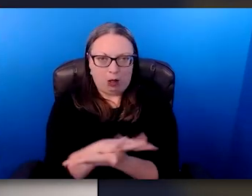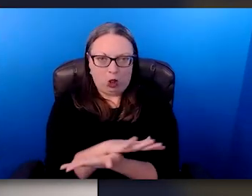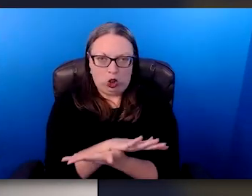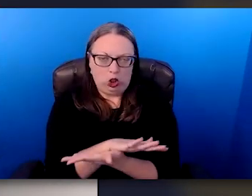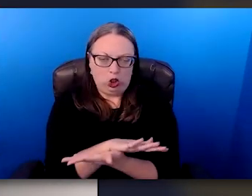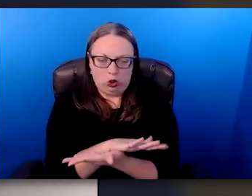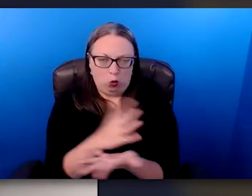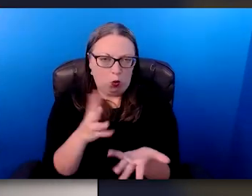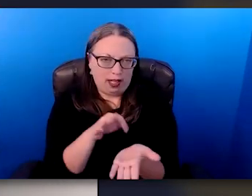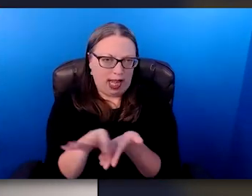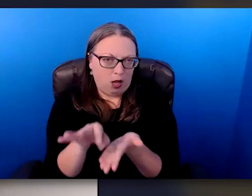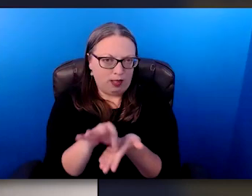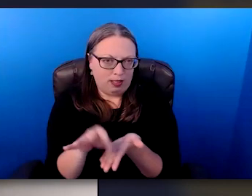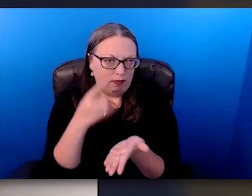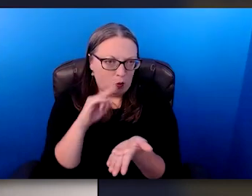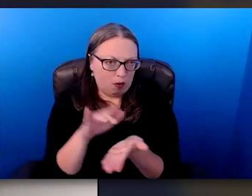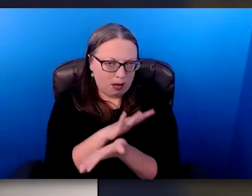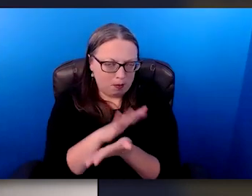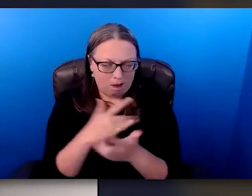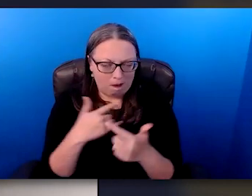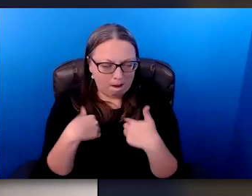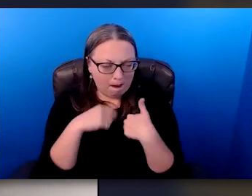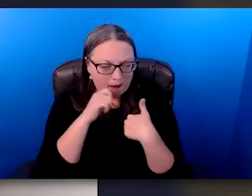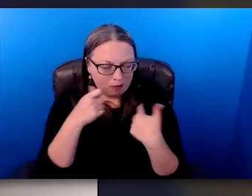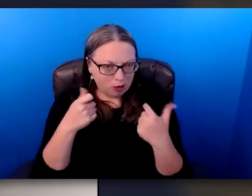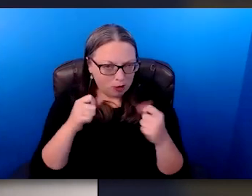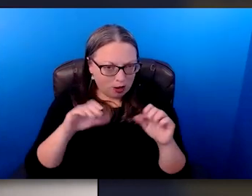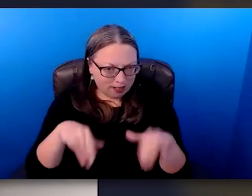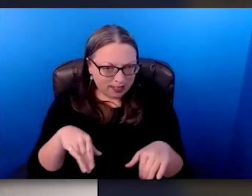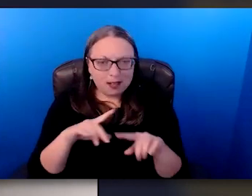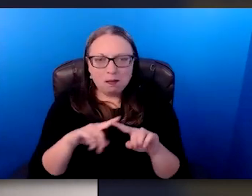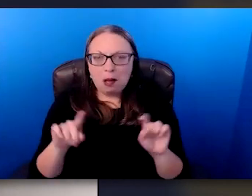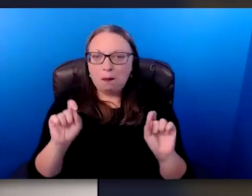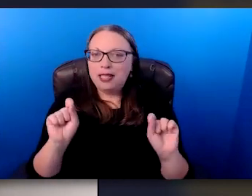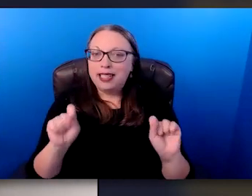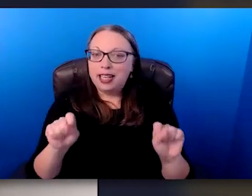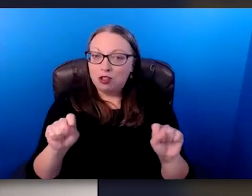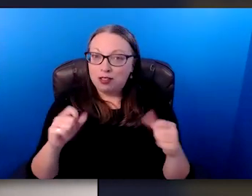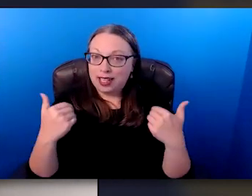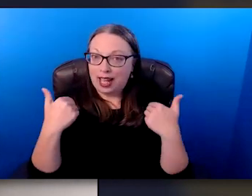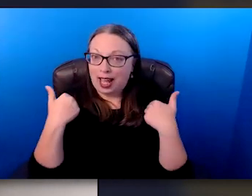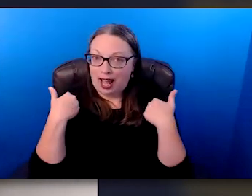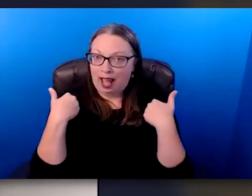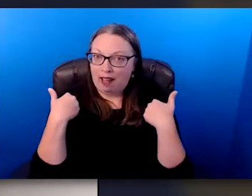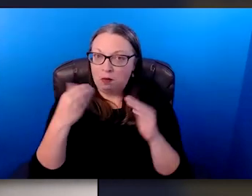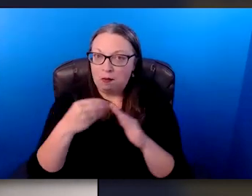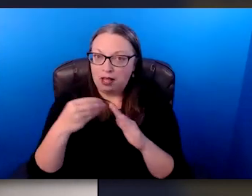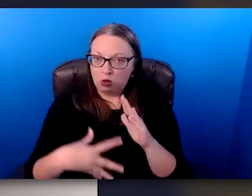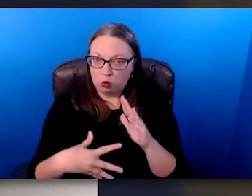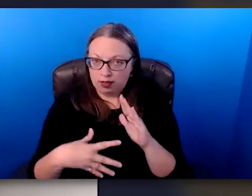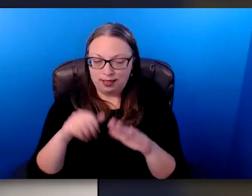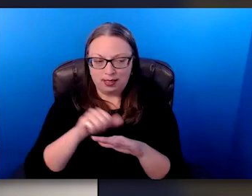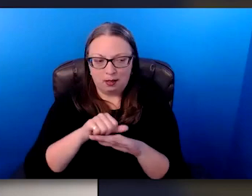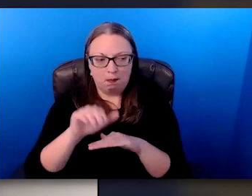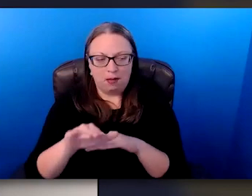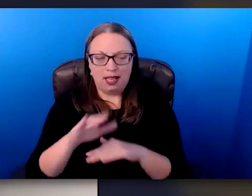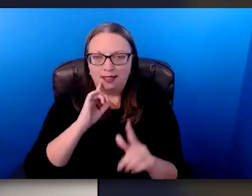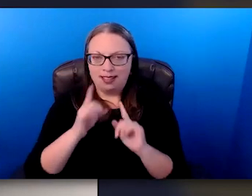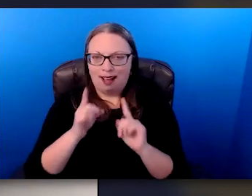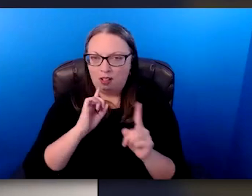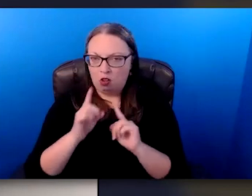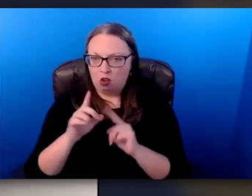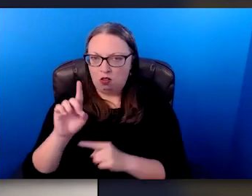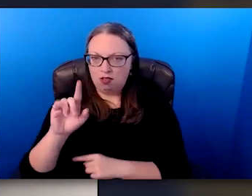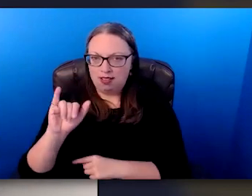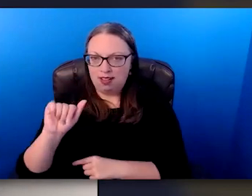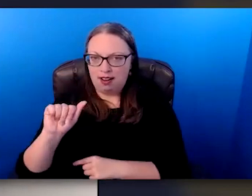I haven't tried it yet, but I'm really interested in potentially having my students submit a dialogue, where the dialogue is